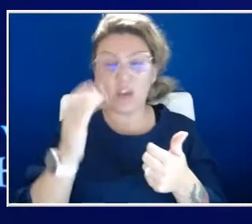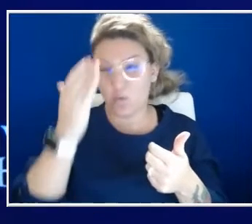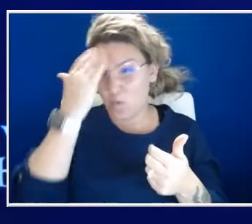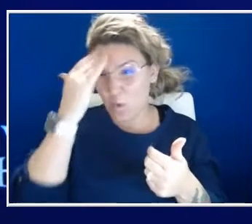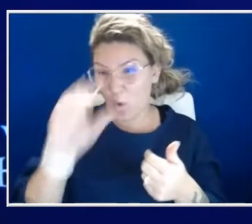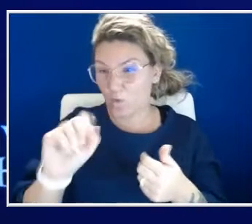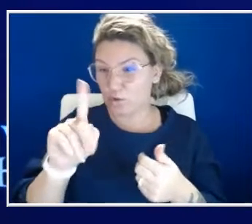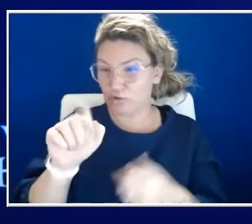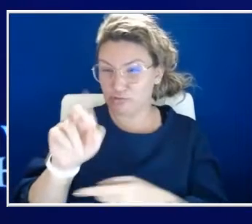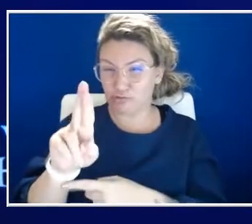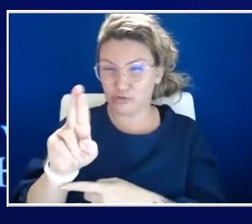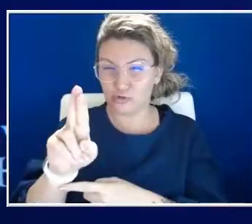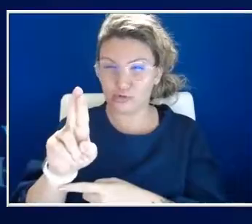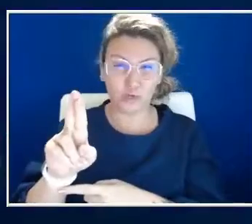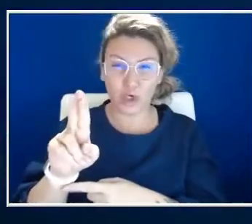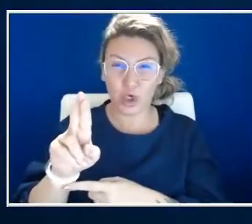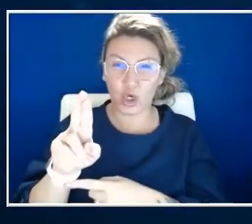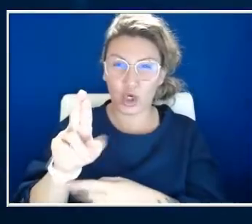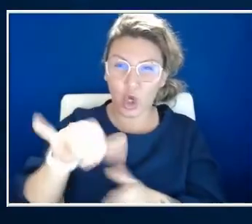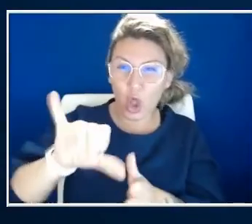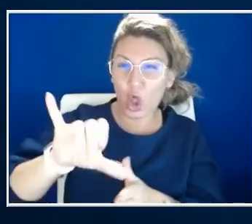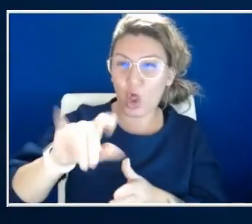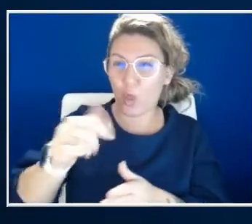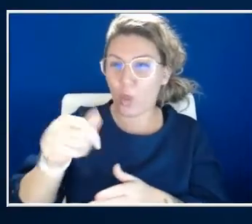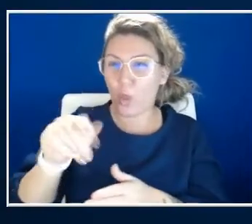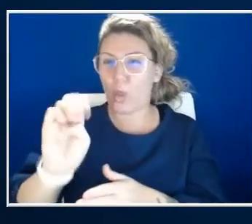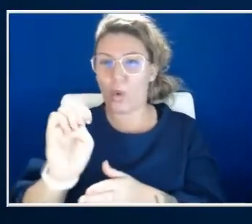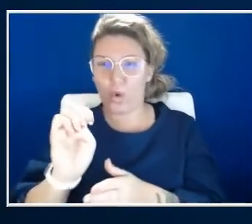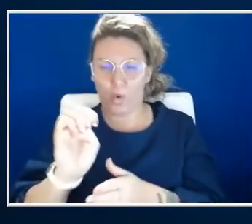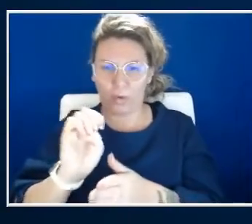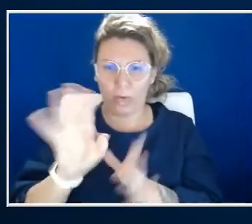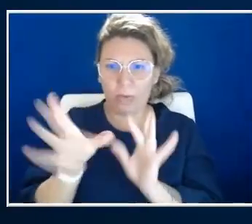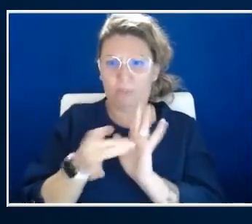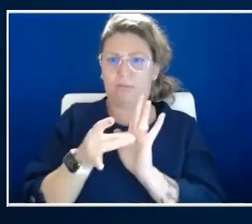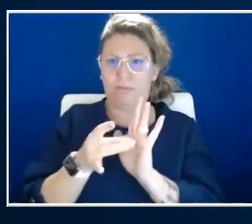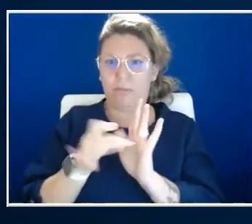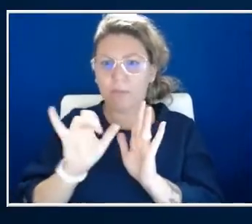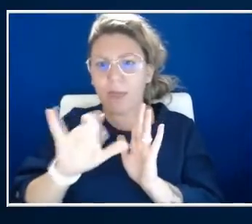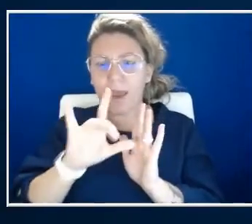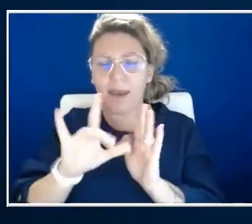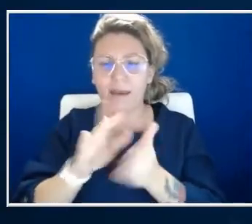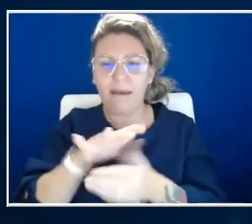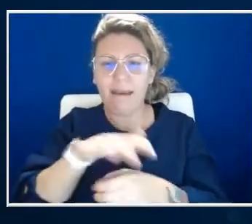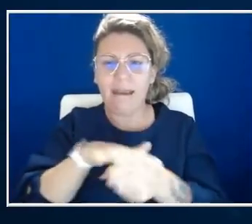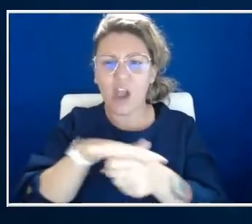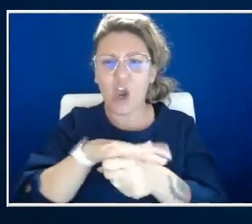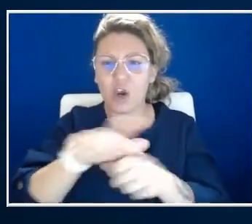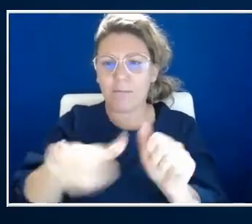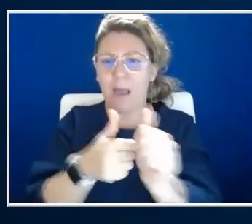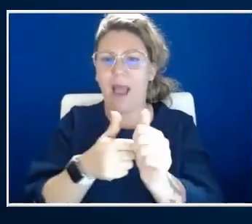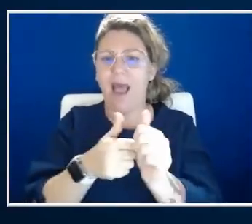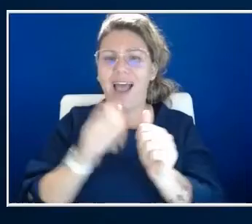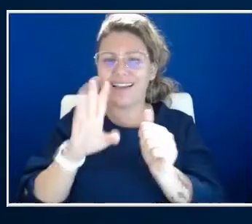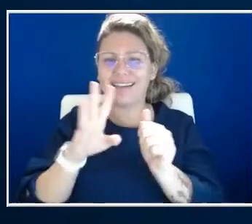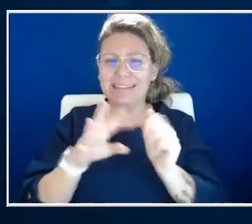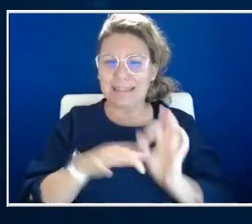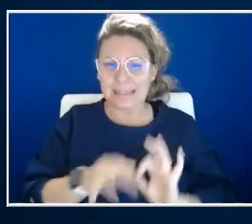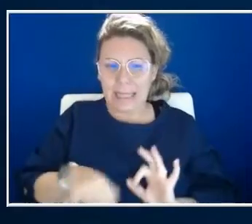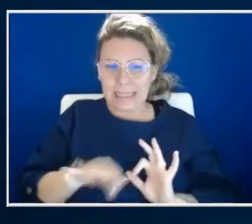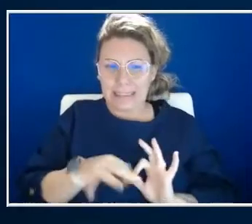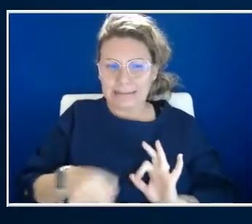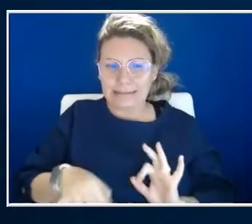was. It was sort of like it had been super glued into the area behind his intestines. So again, made it challenging